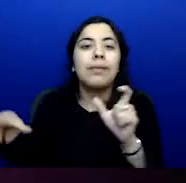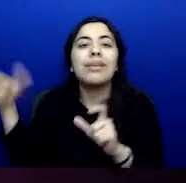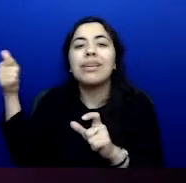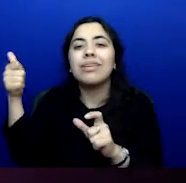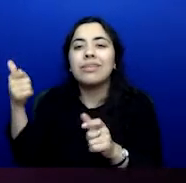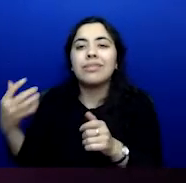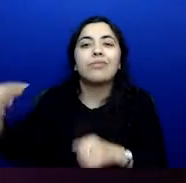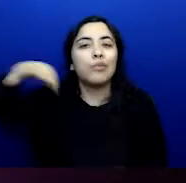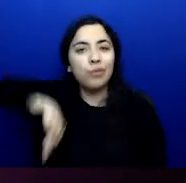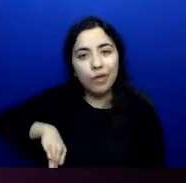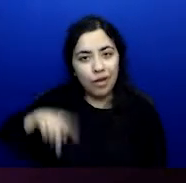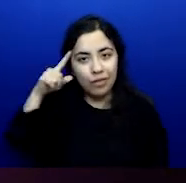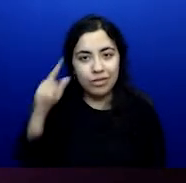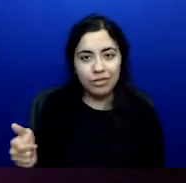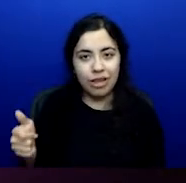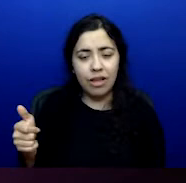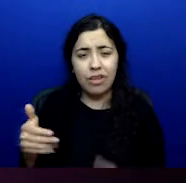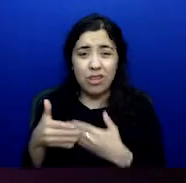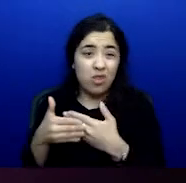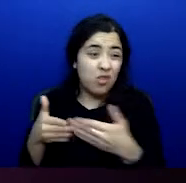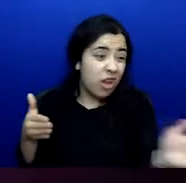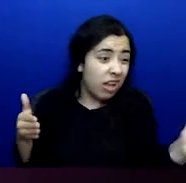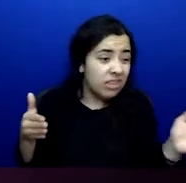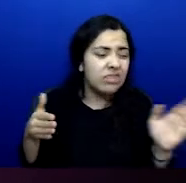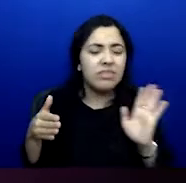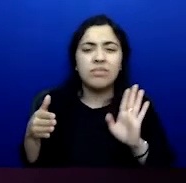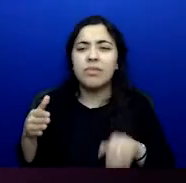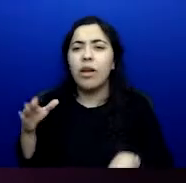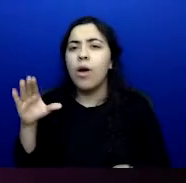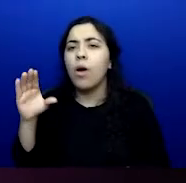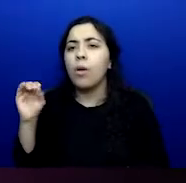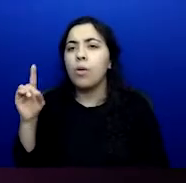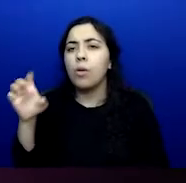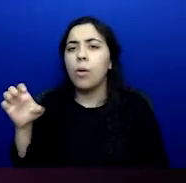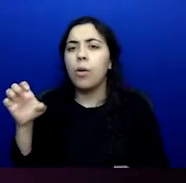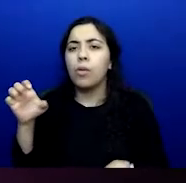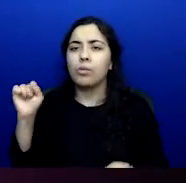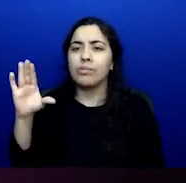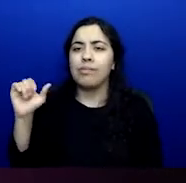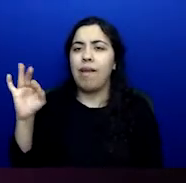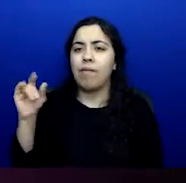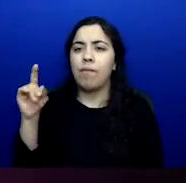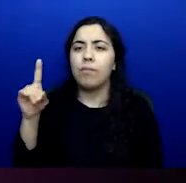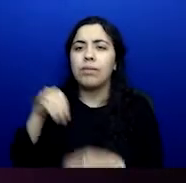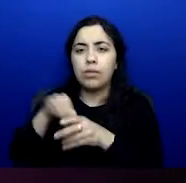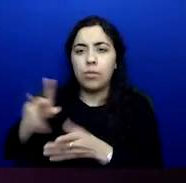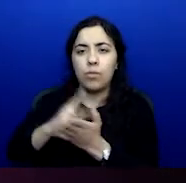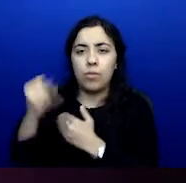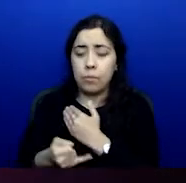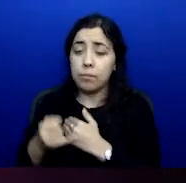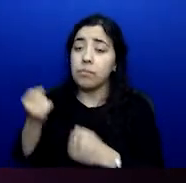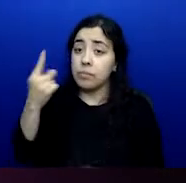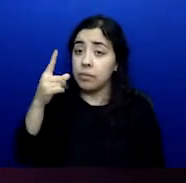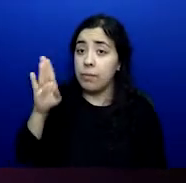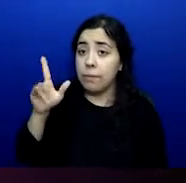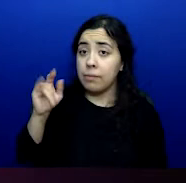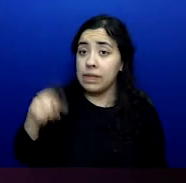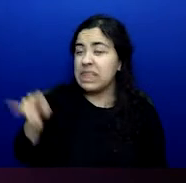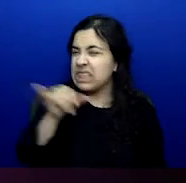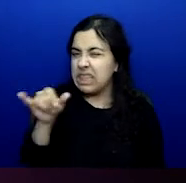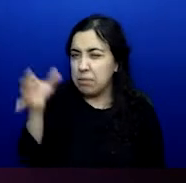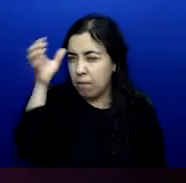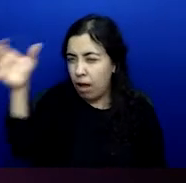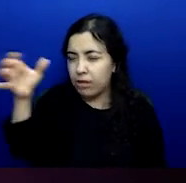for your buck, but the rest is code scaffolded into your project. And so with Blitz, I've taken a very much similar